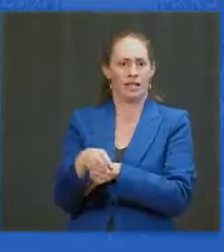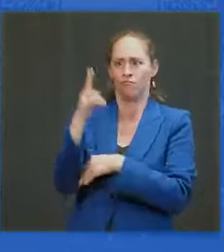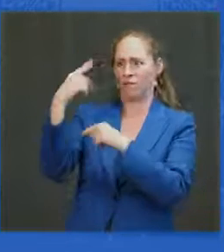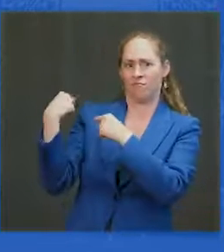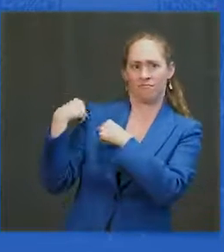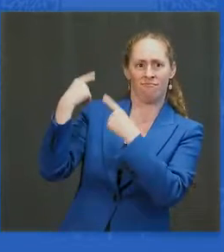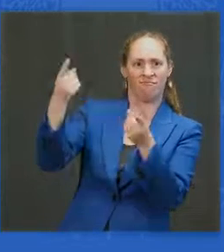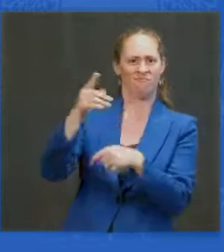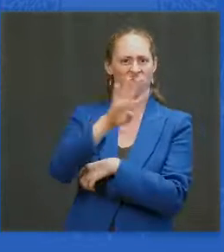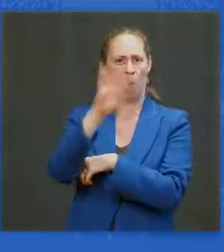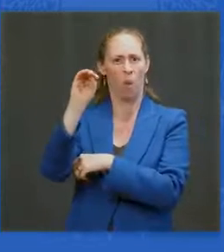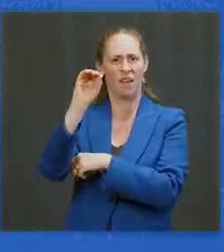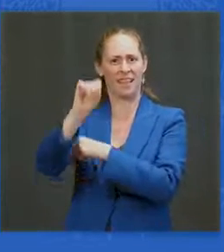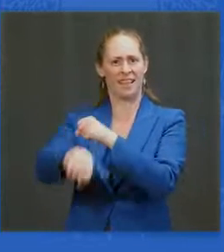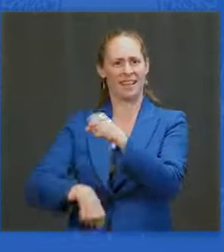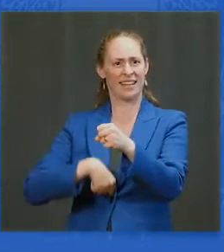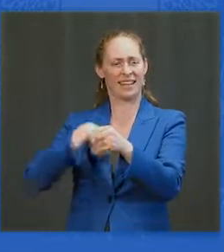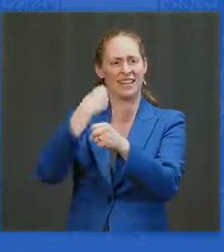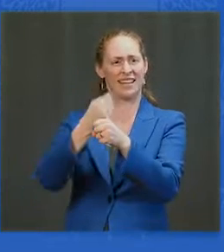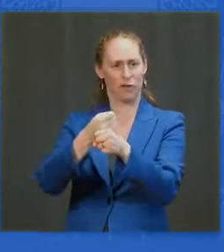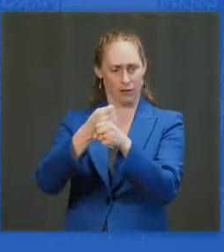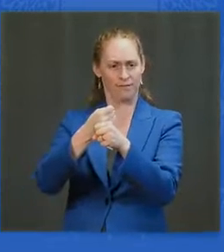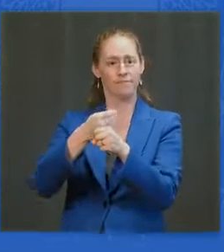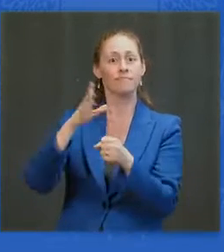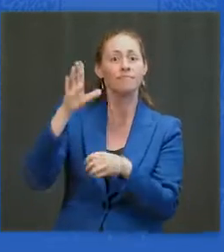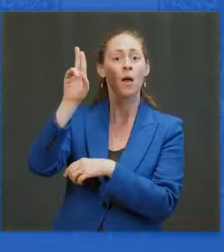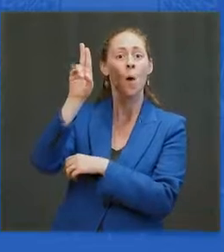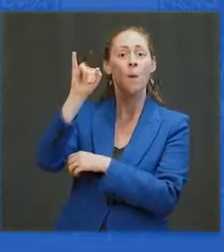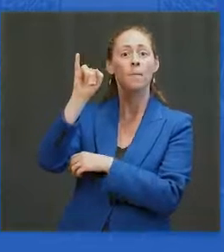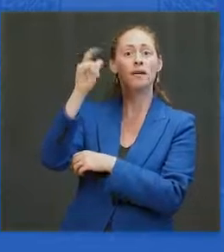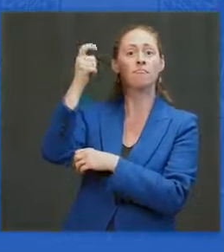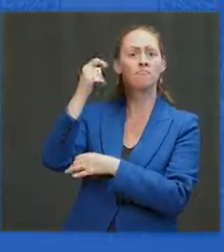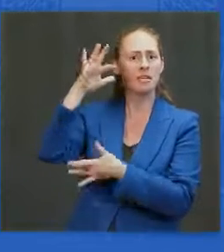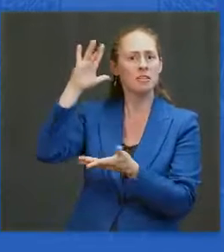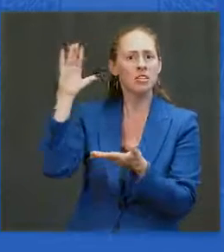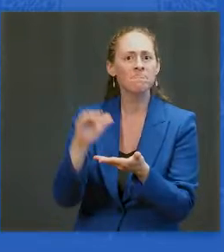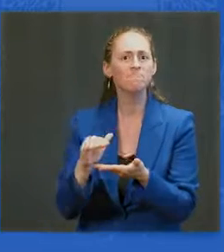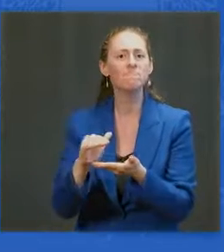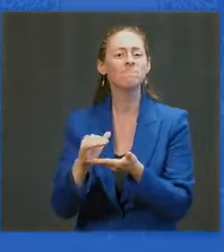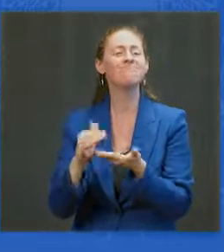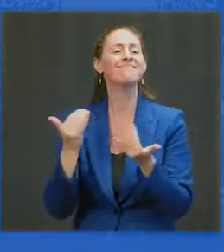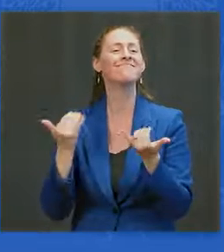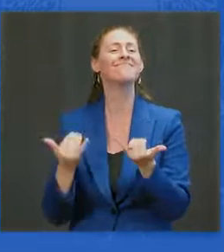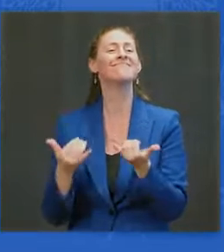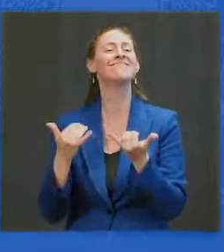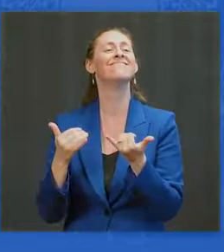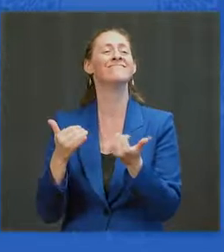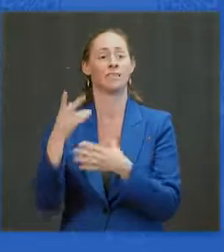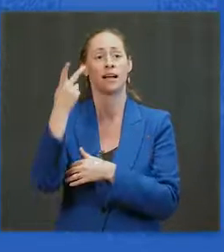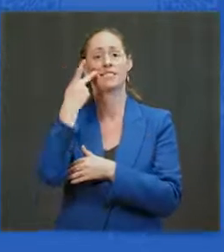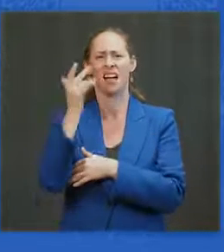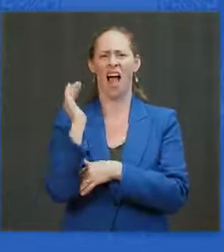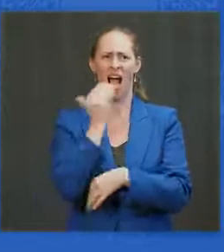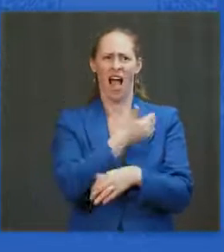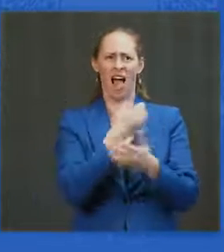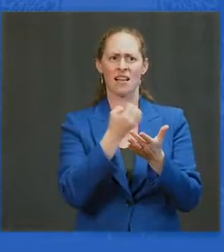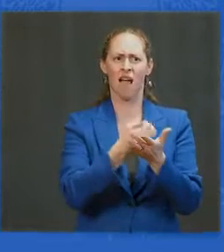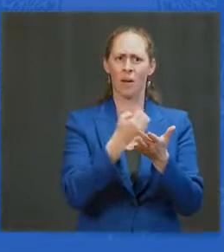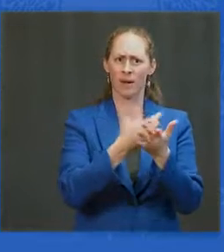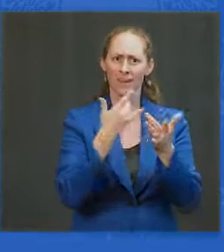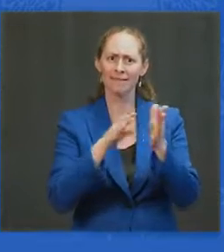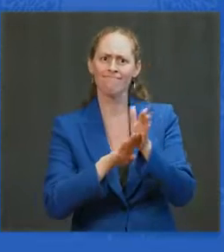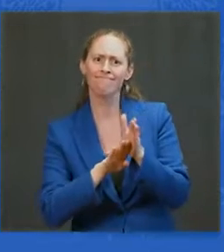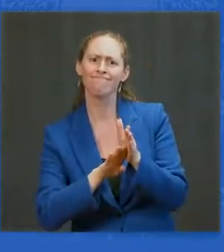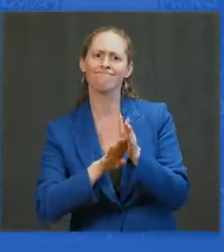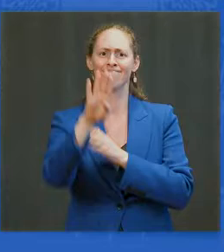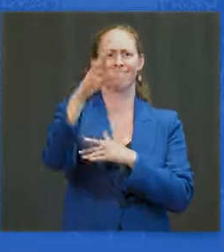and unemployment is coming down. Right now, our economic growth is leading the world's advanced economies. But to win the future,